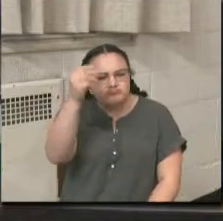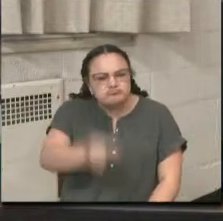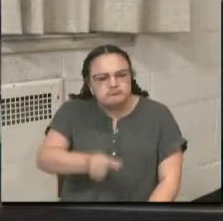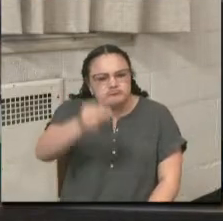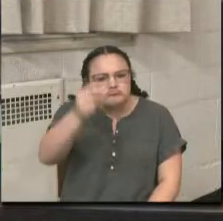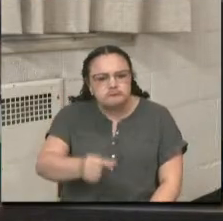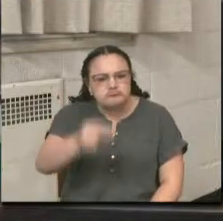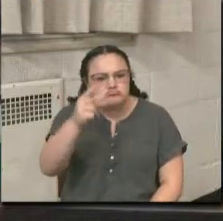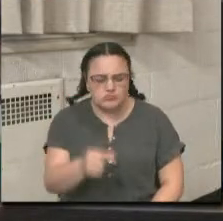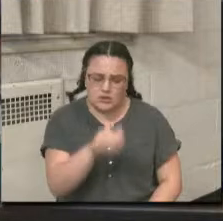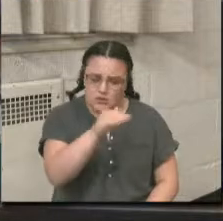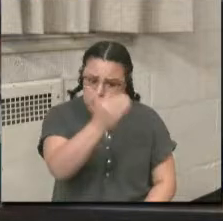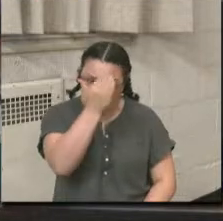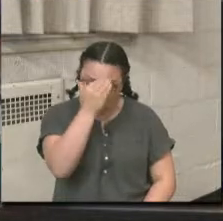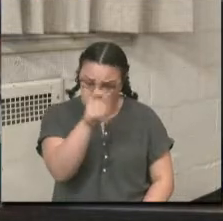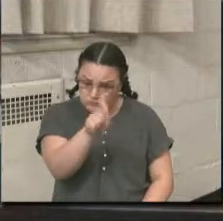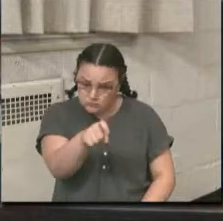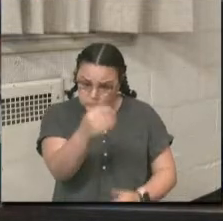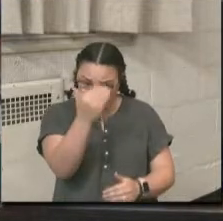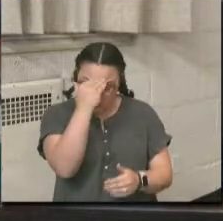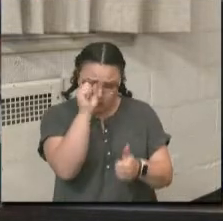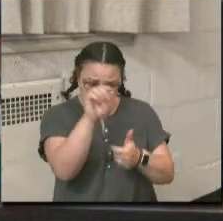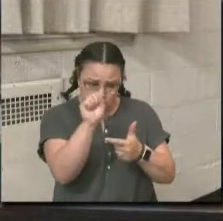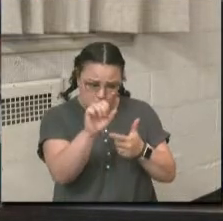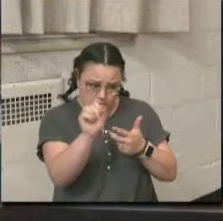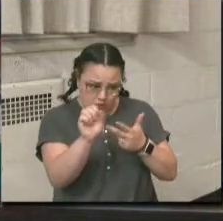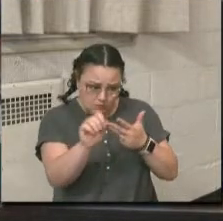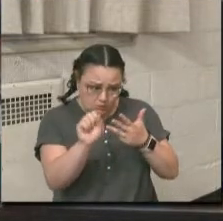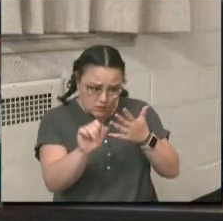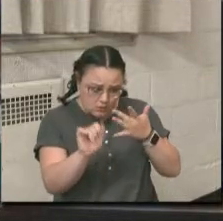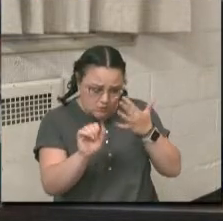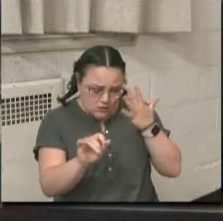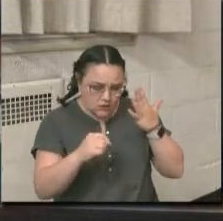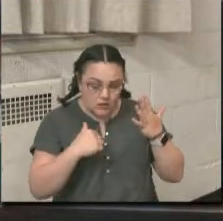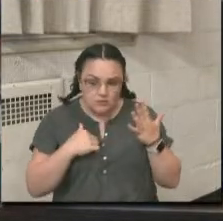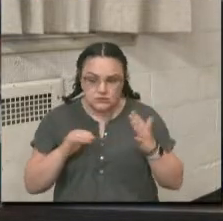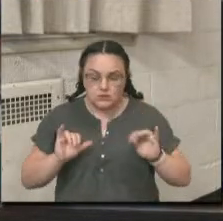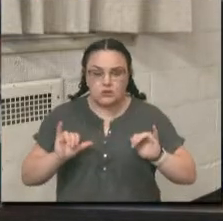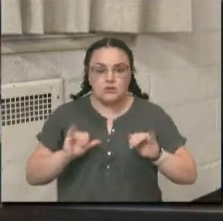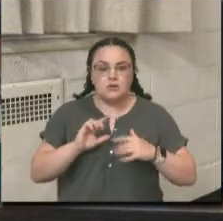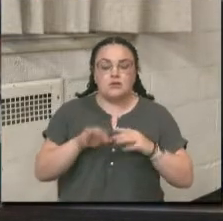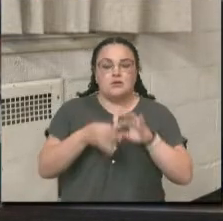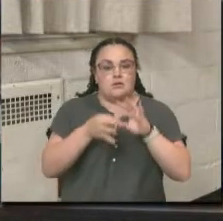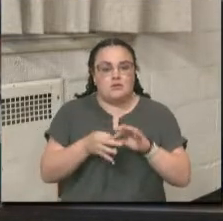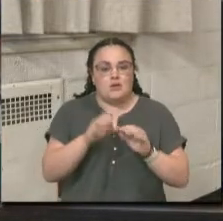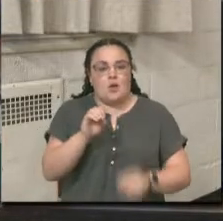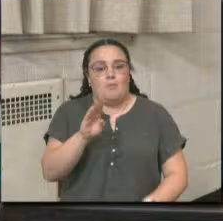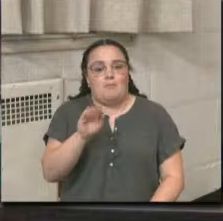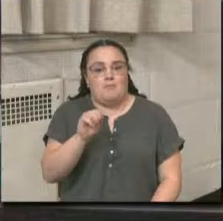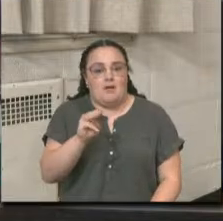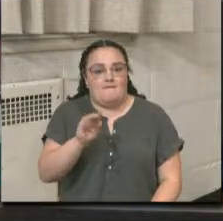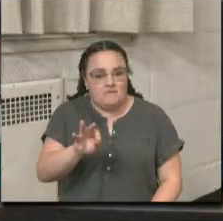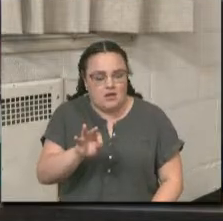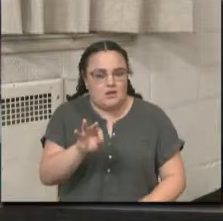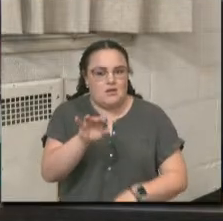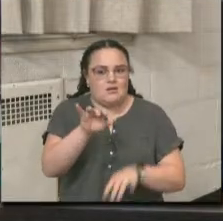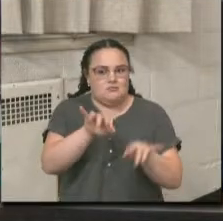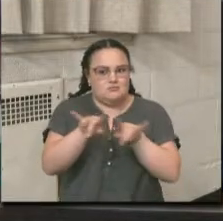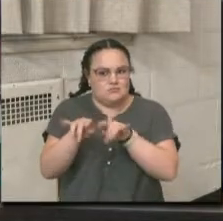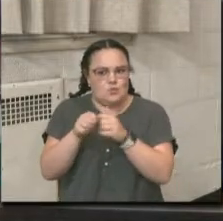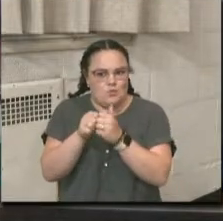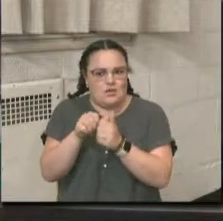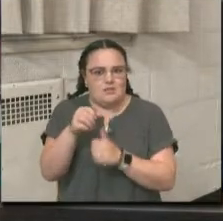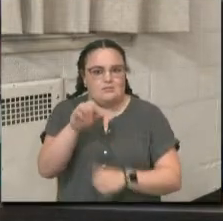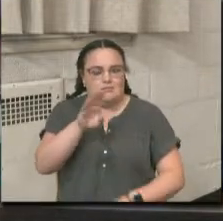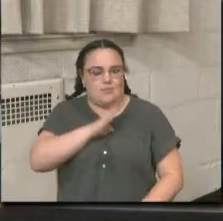onto everything I needed to know. Every single thing, especially when it came to OBAFA alongside board member Harris, because I